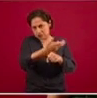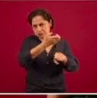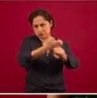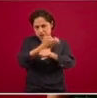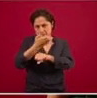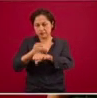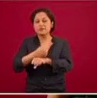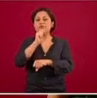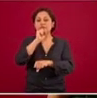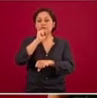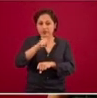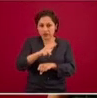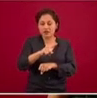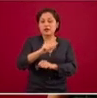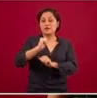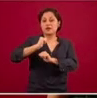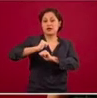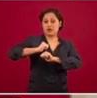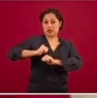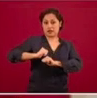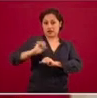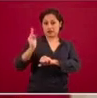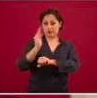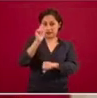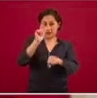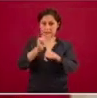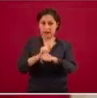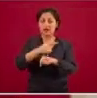also expressed their concerns.